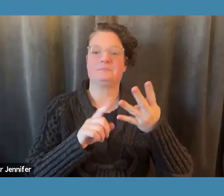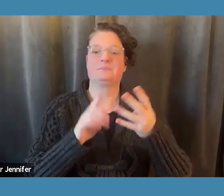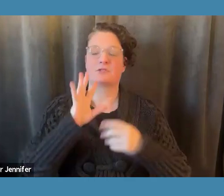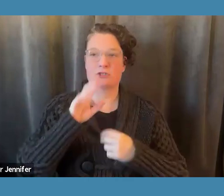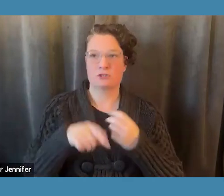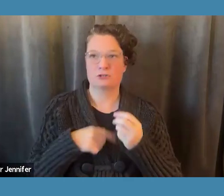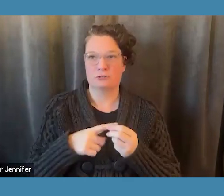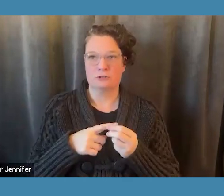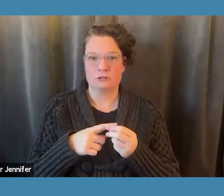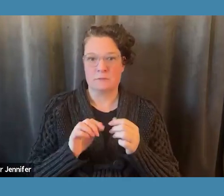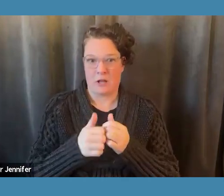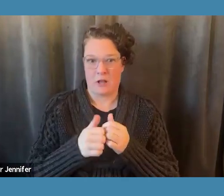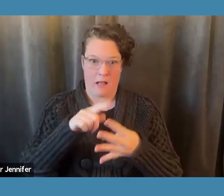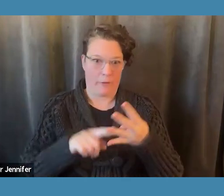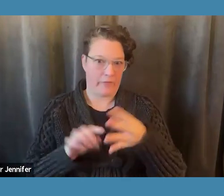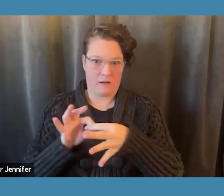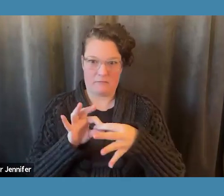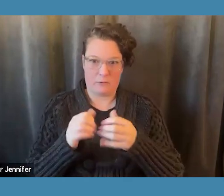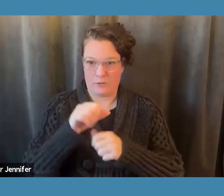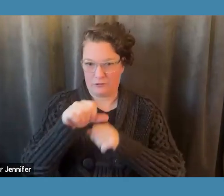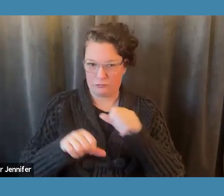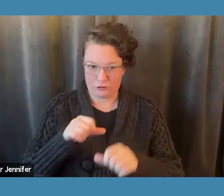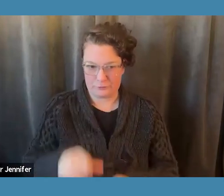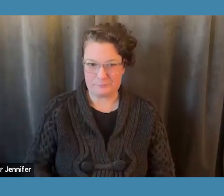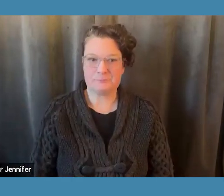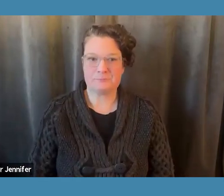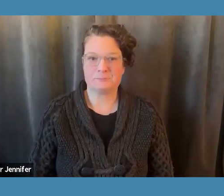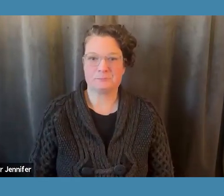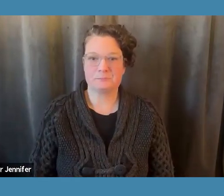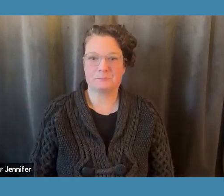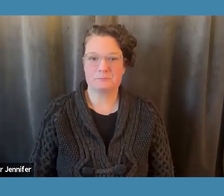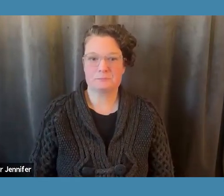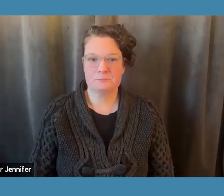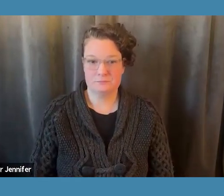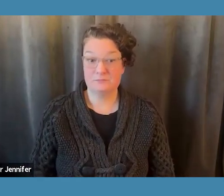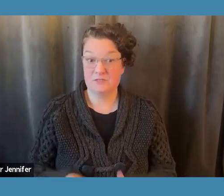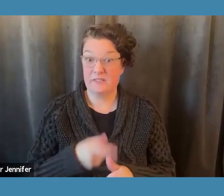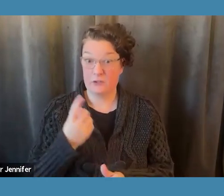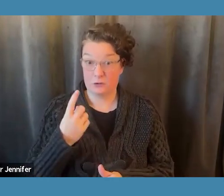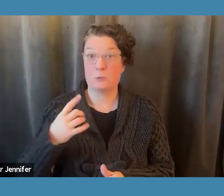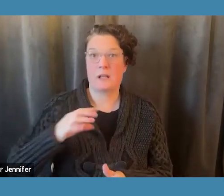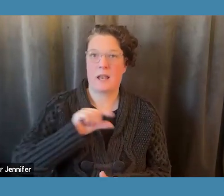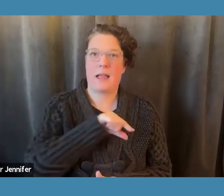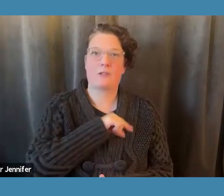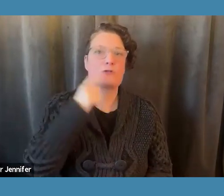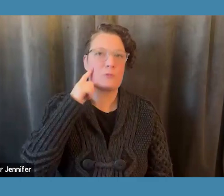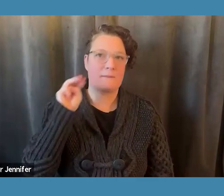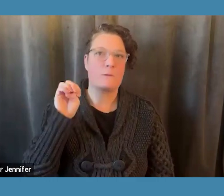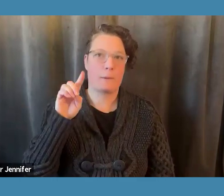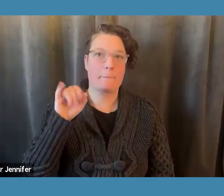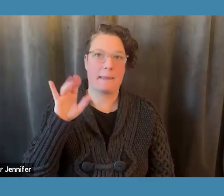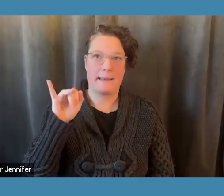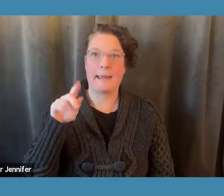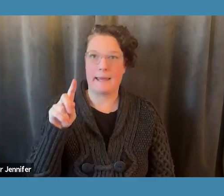about how they work together. So the first criteria is Medicaid eligibility.